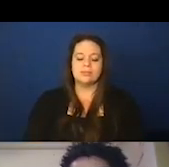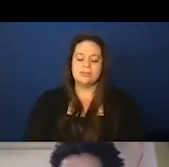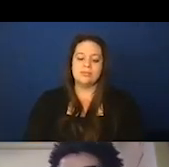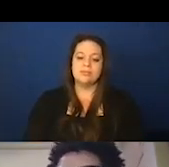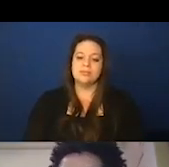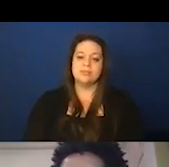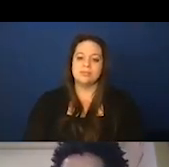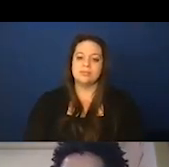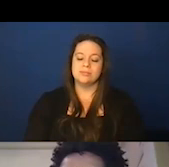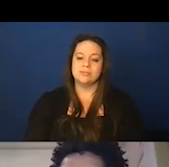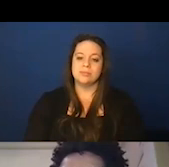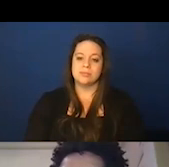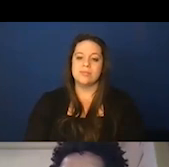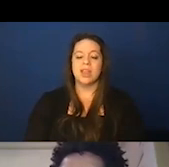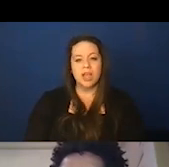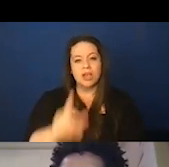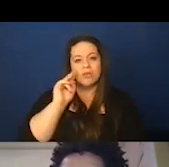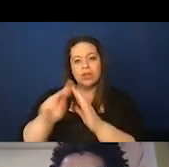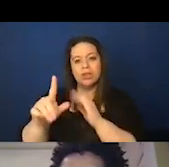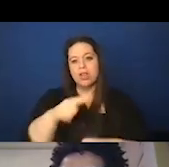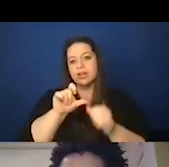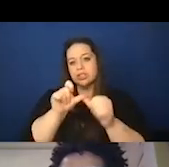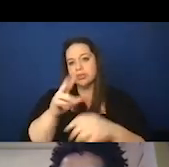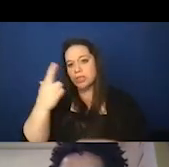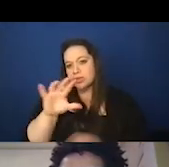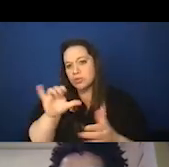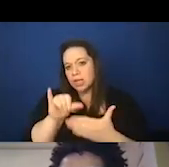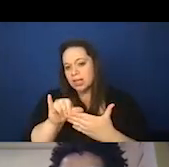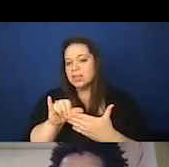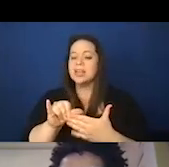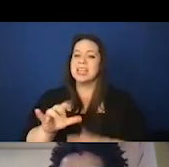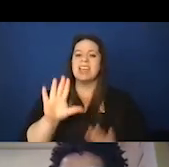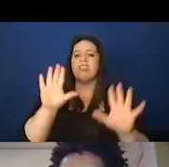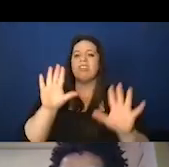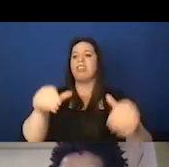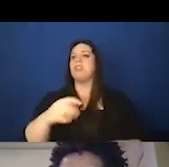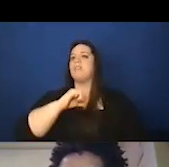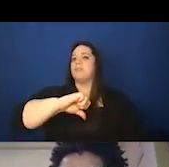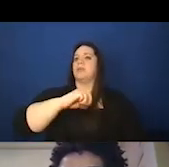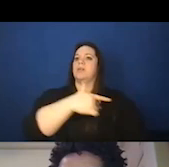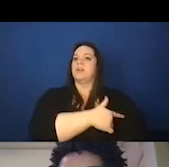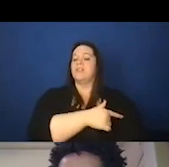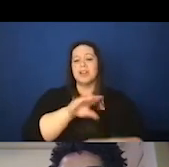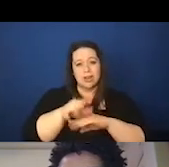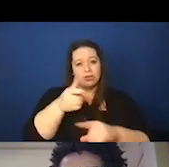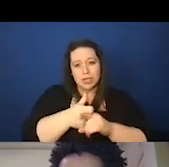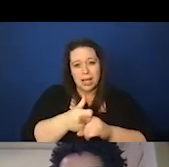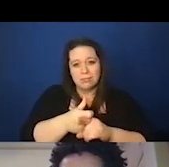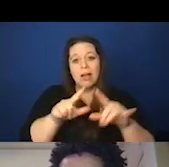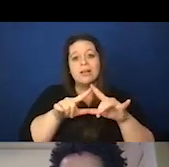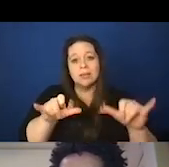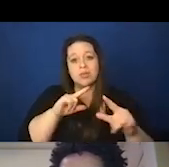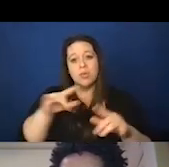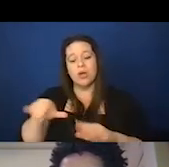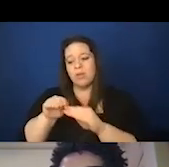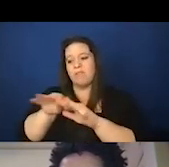do this. But if you don't do it, it's you know, not only do you affect yourself, but you affect people that you love around you, because that's how